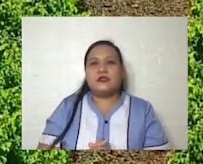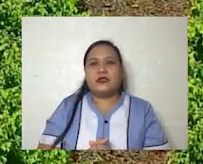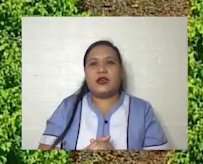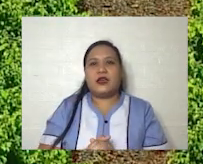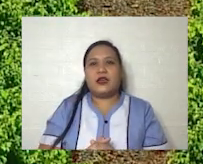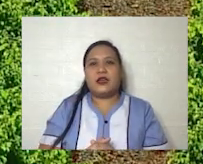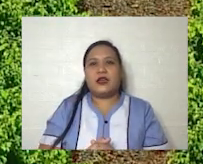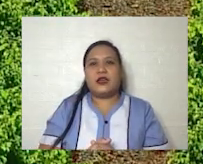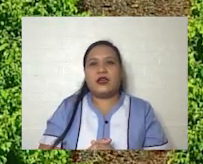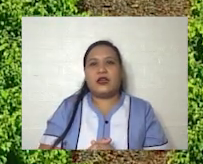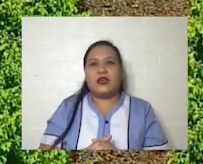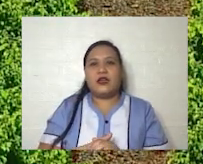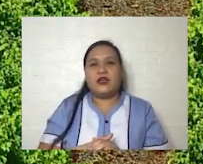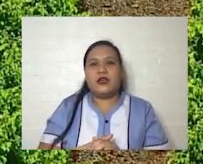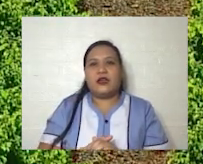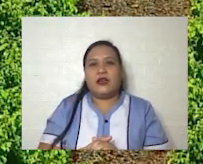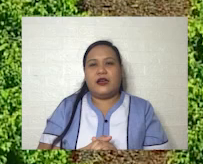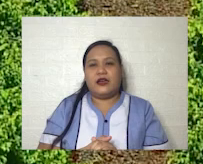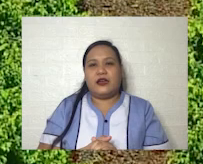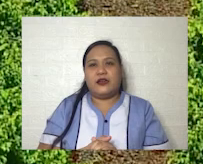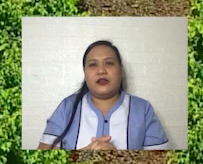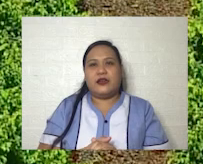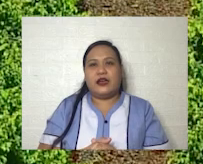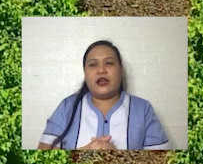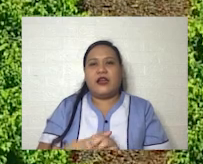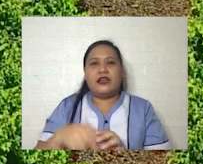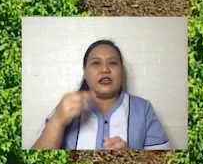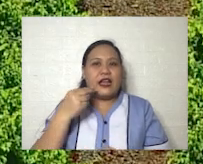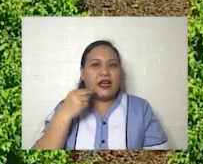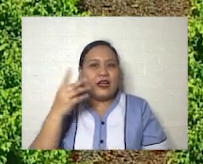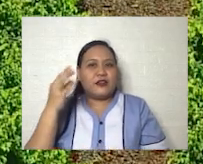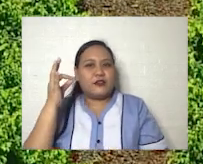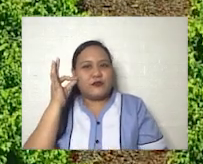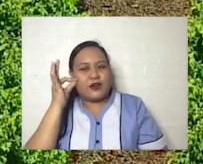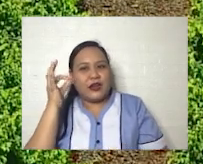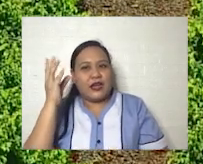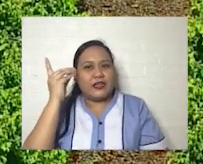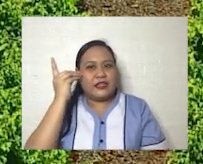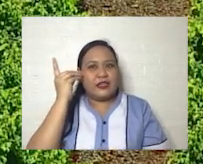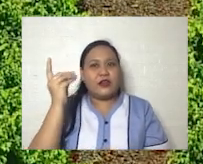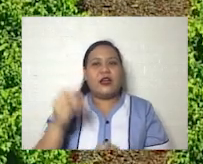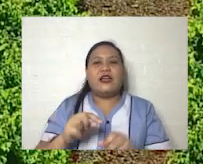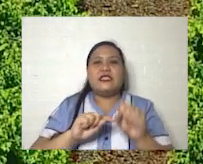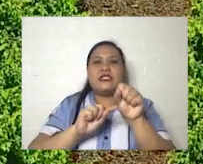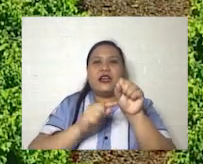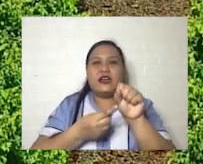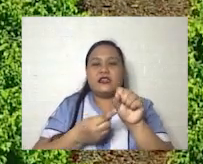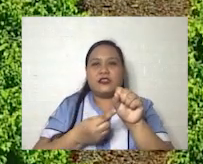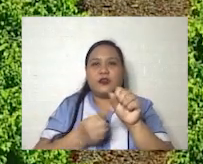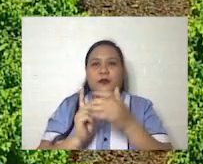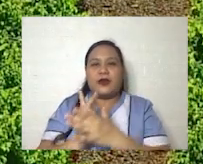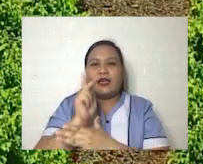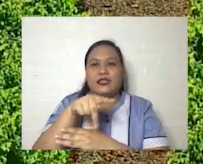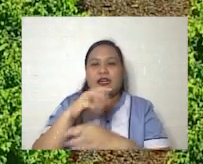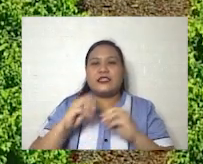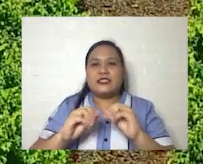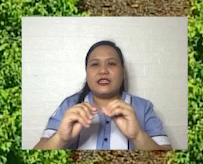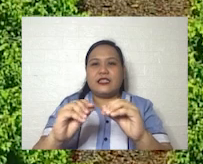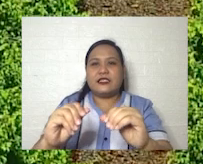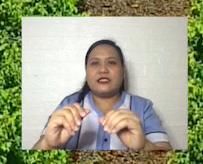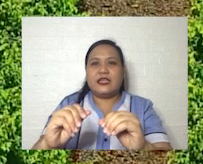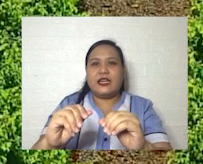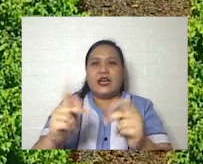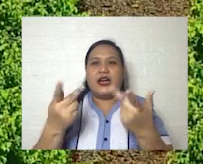members. Perhaps Nand and her friends Fer and Dino will be starting to sow